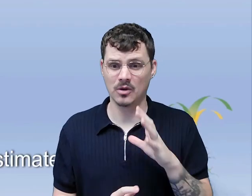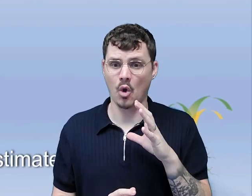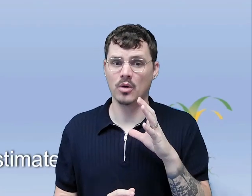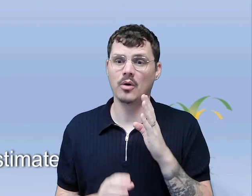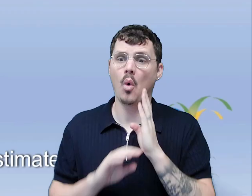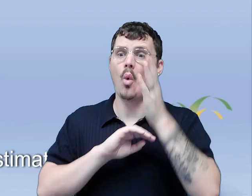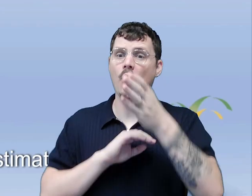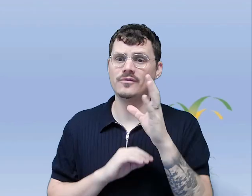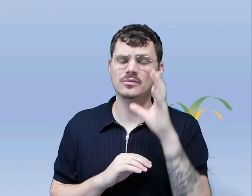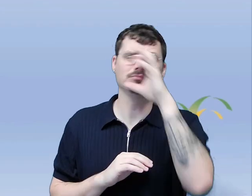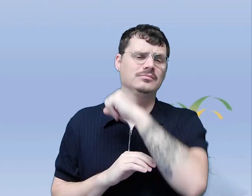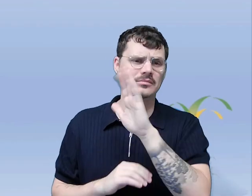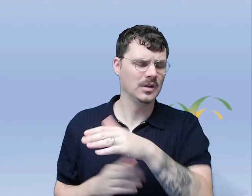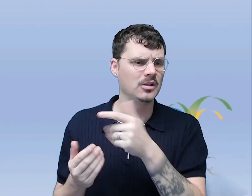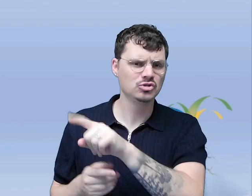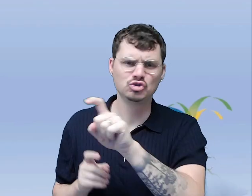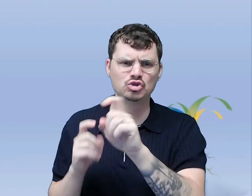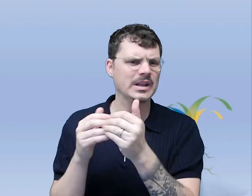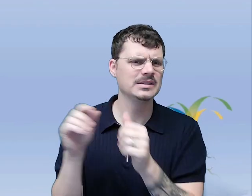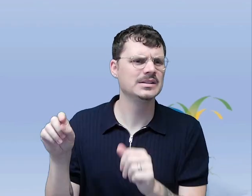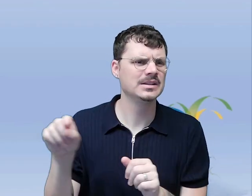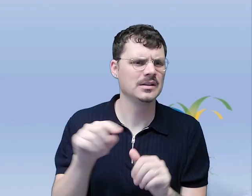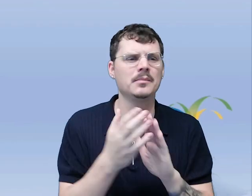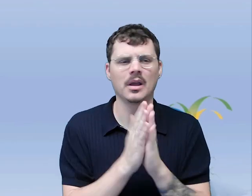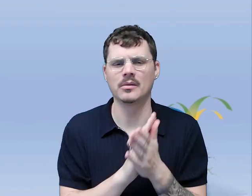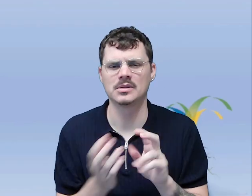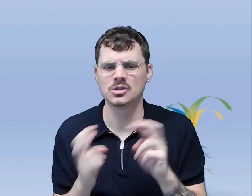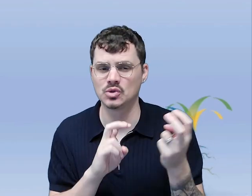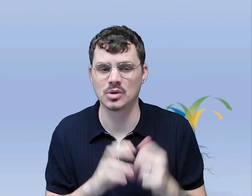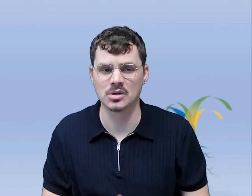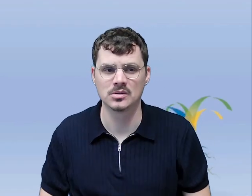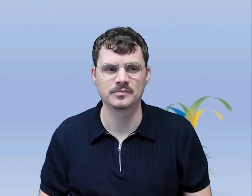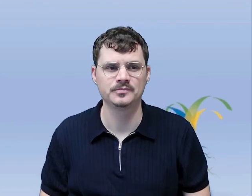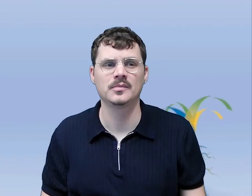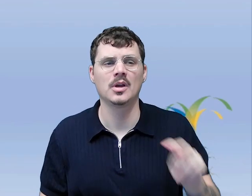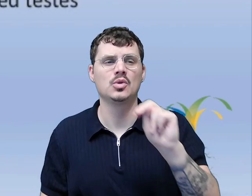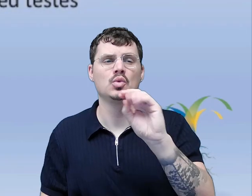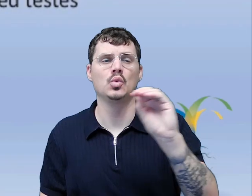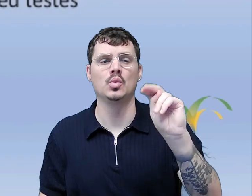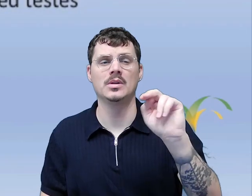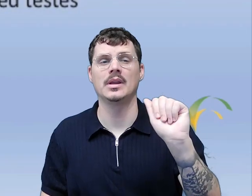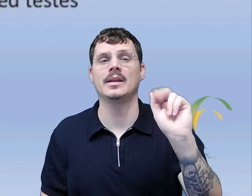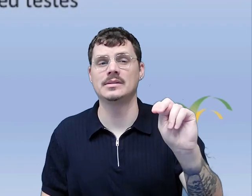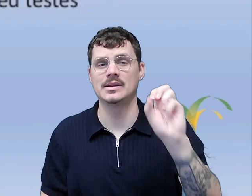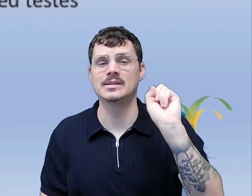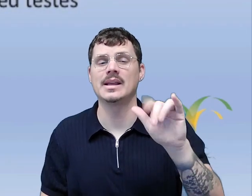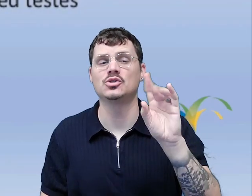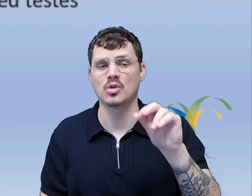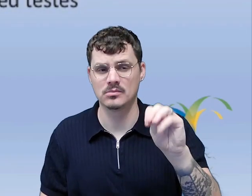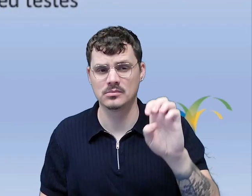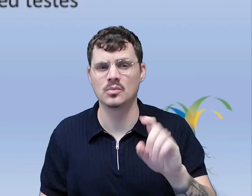to overestimate what's easy for them is an issue. Noonan's